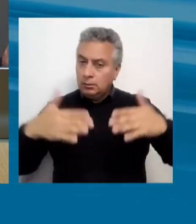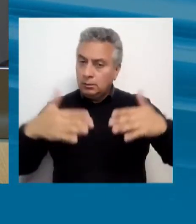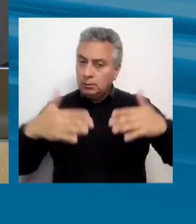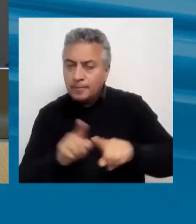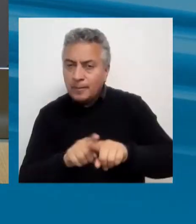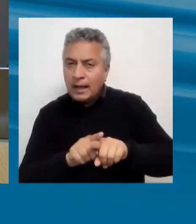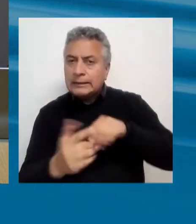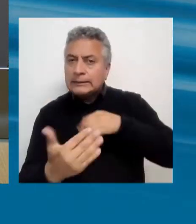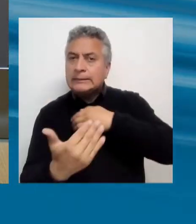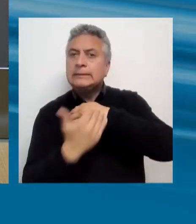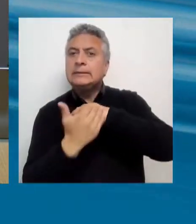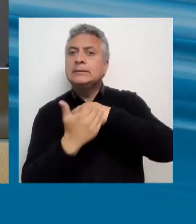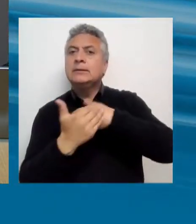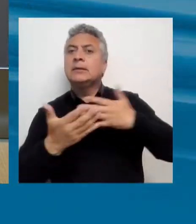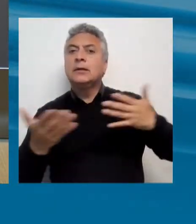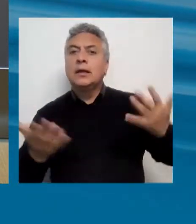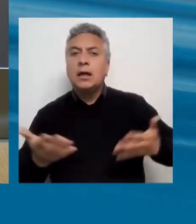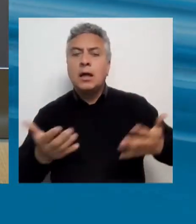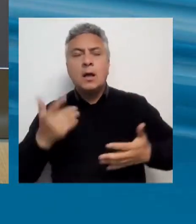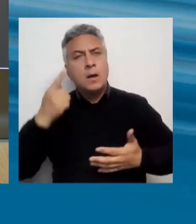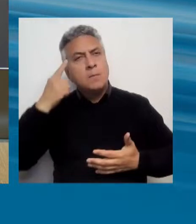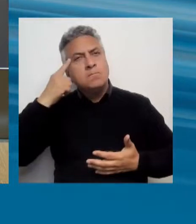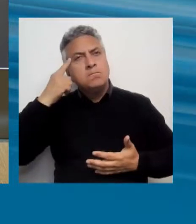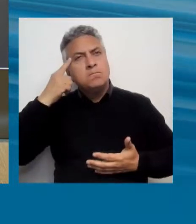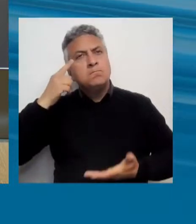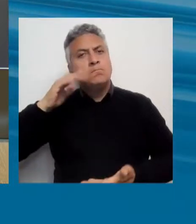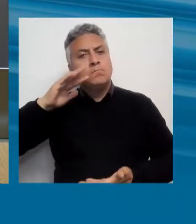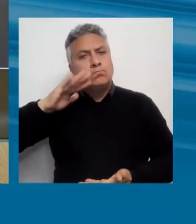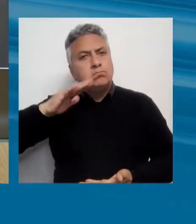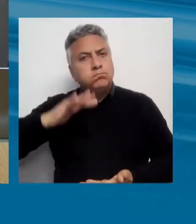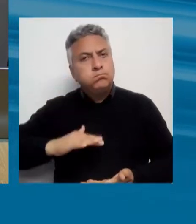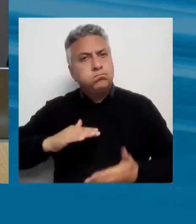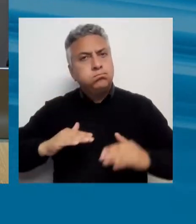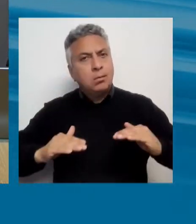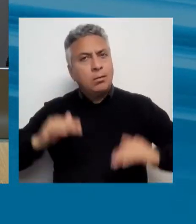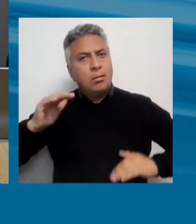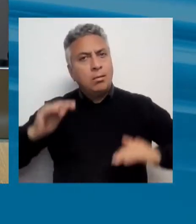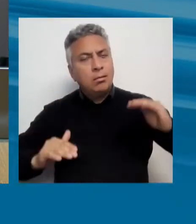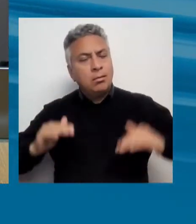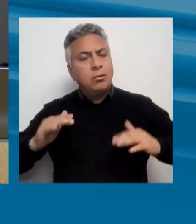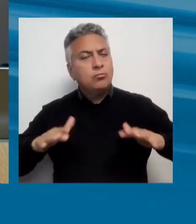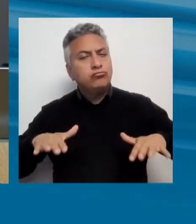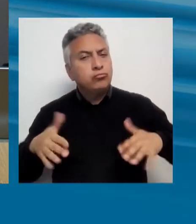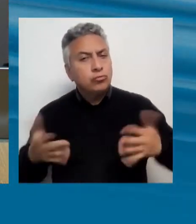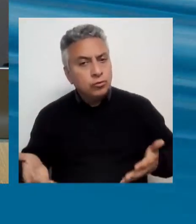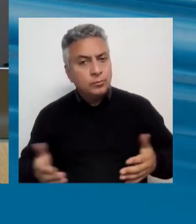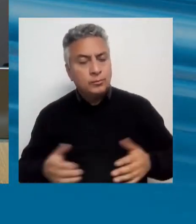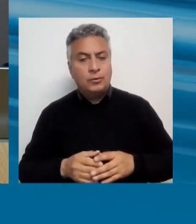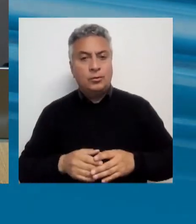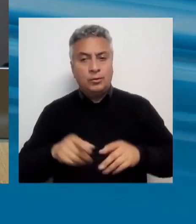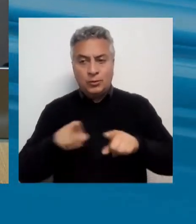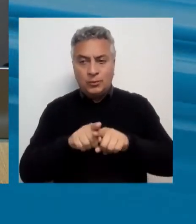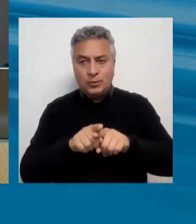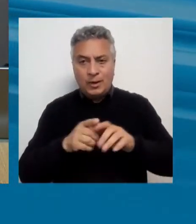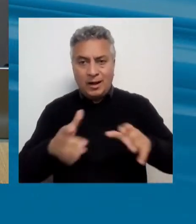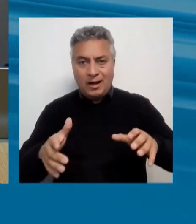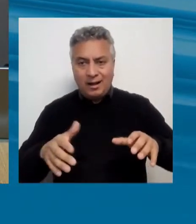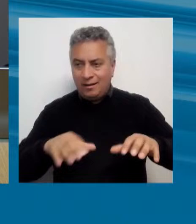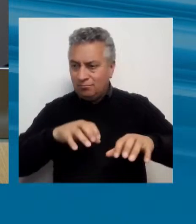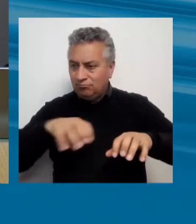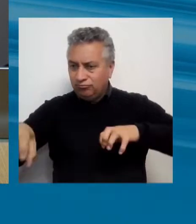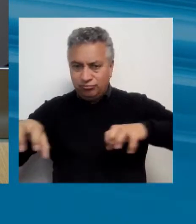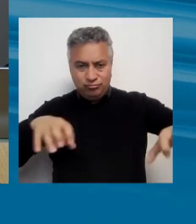and social mobility. And if I'm being honest, this has been something that has concerned me as a young